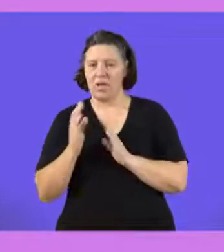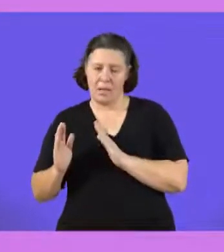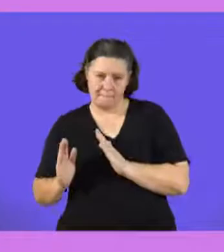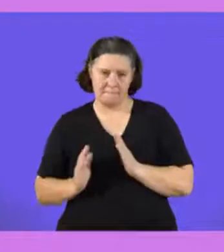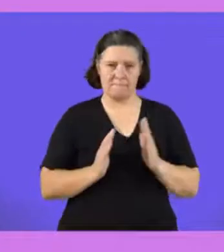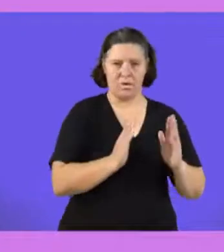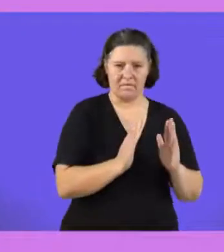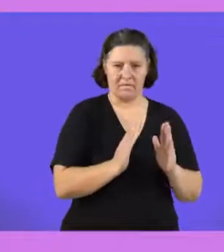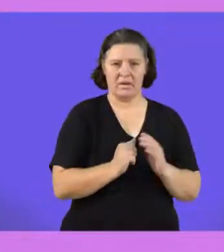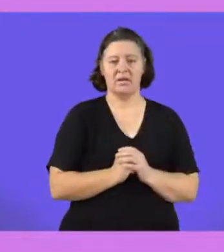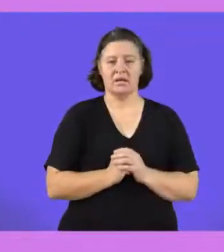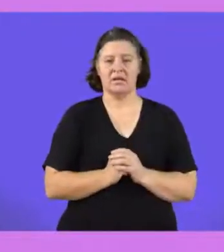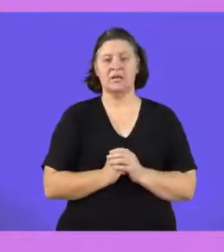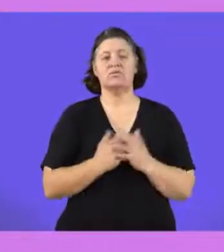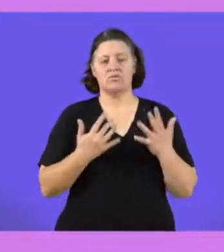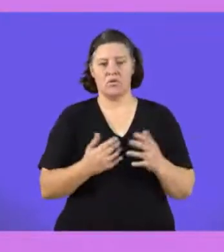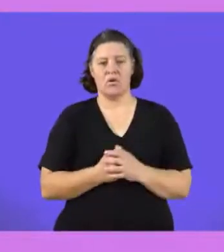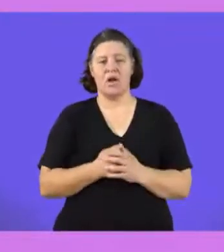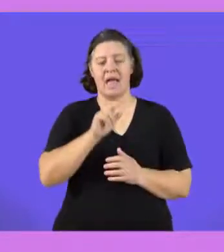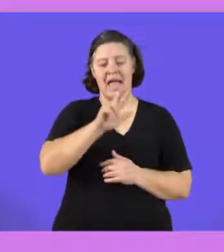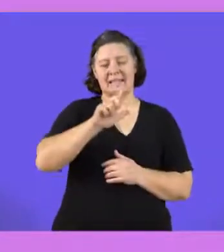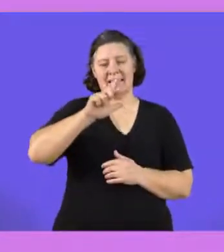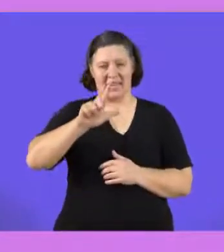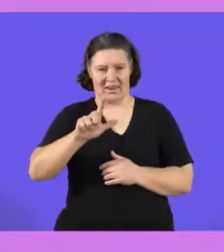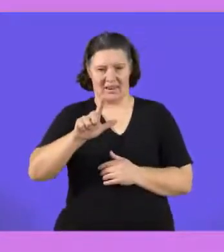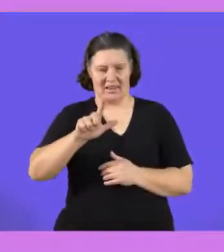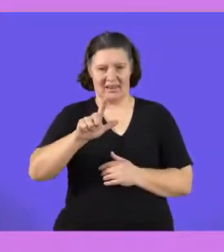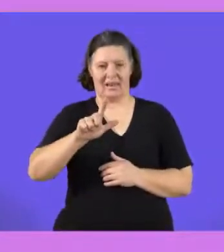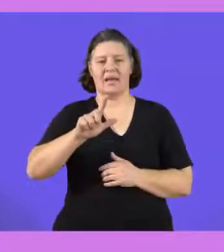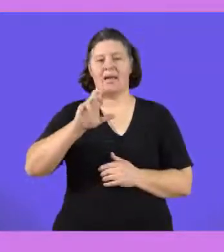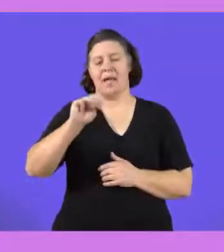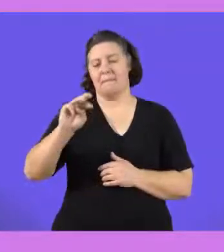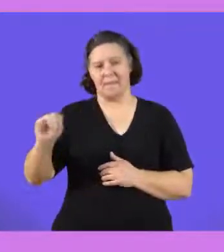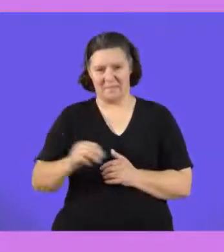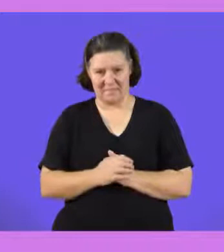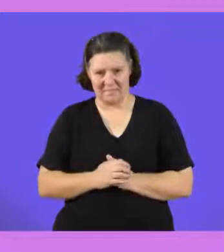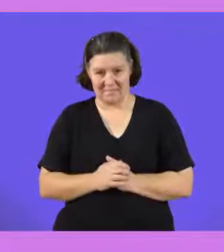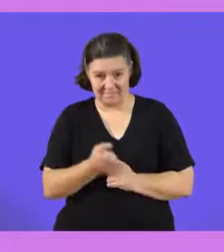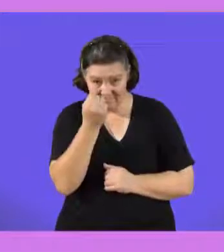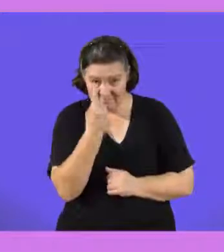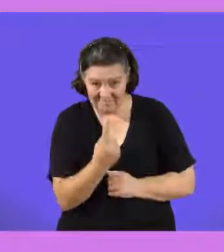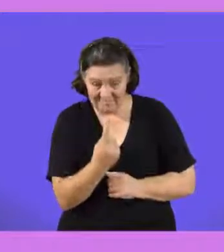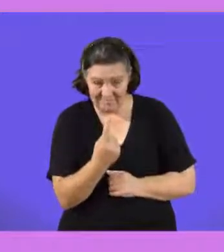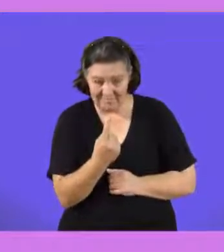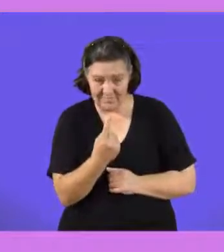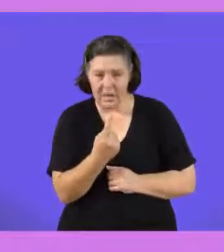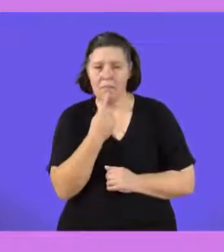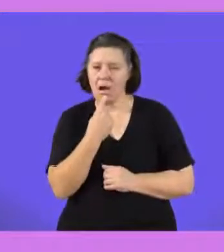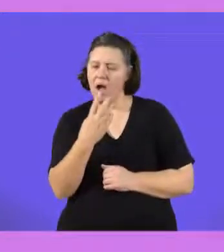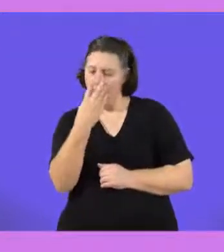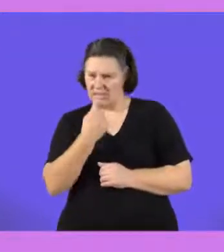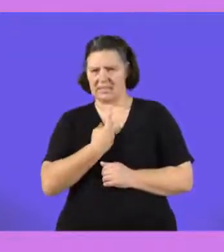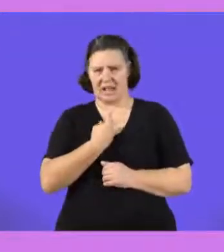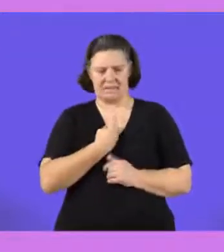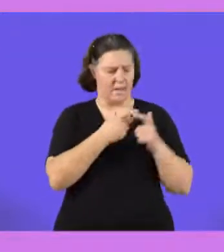So I'm just going to move my decimal 1 space. So that will be 87 millimeters. So I hope I'm making sense. I've